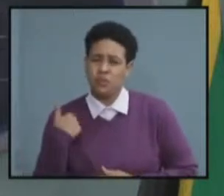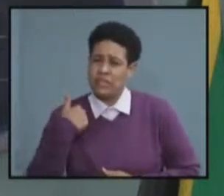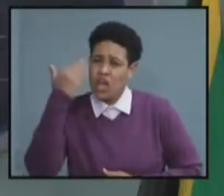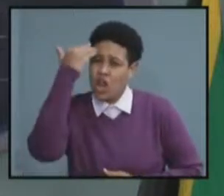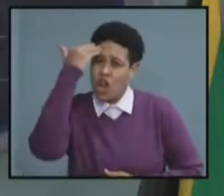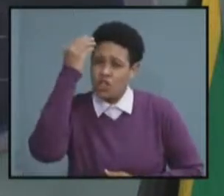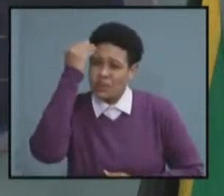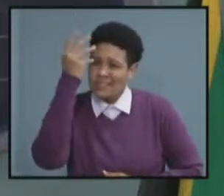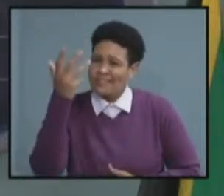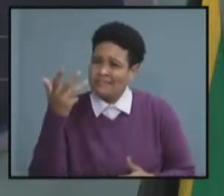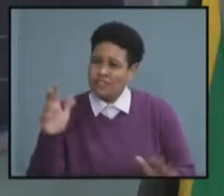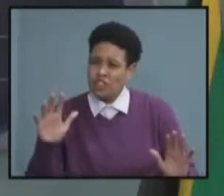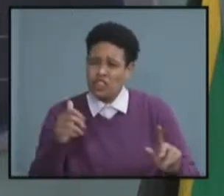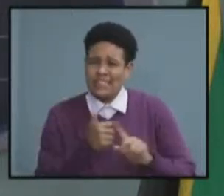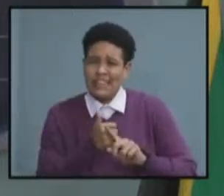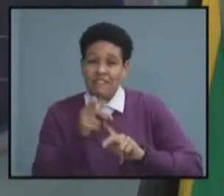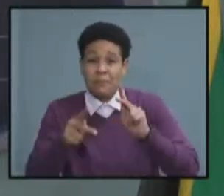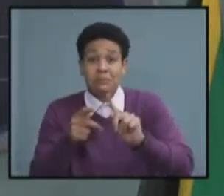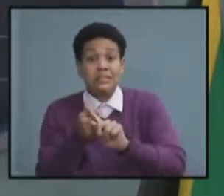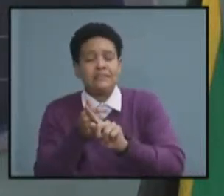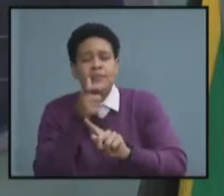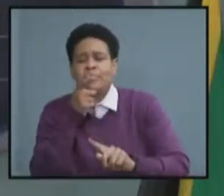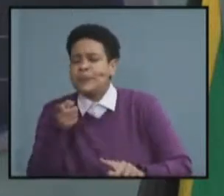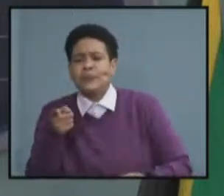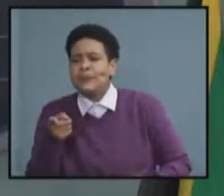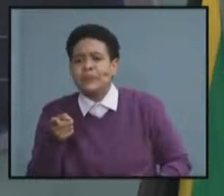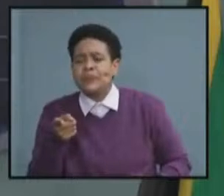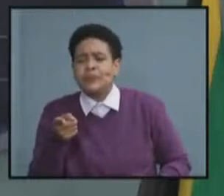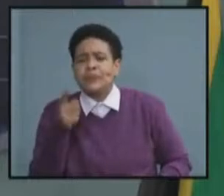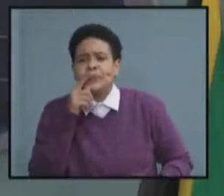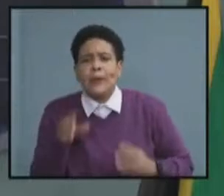said, that there are persons